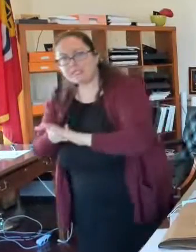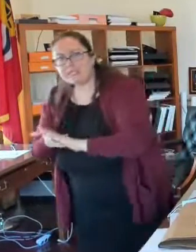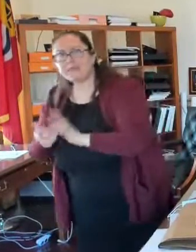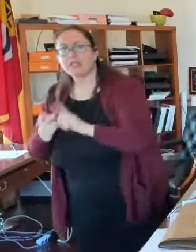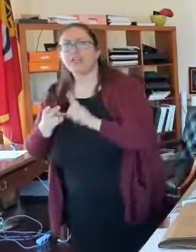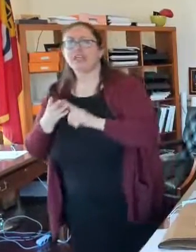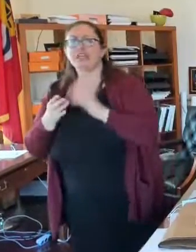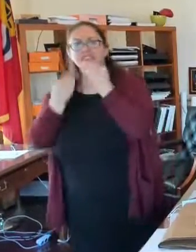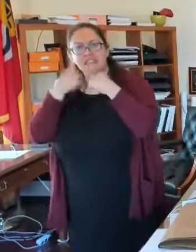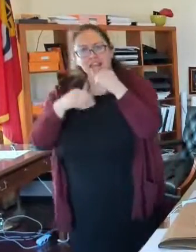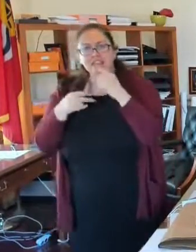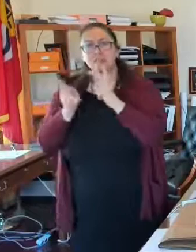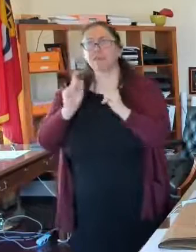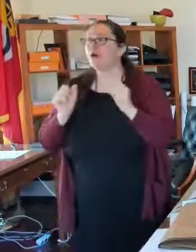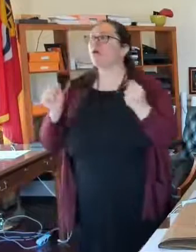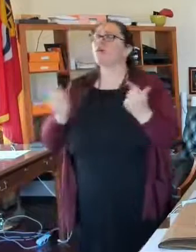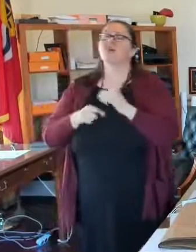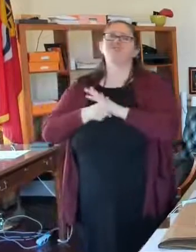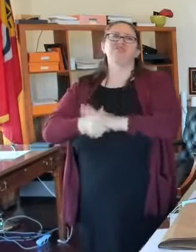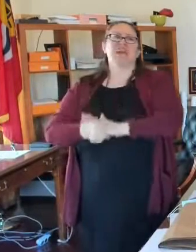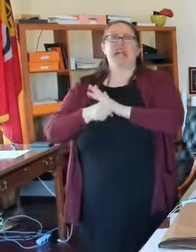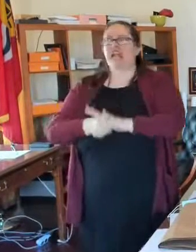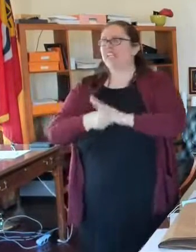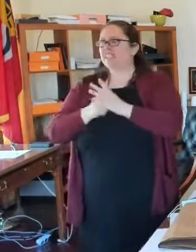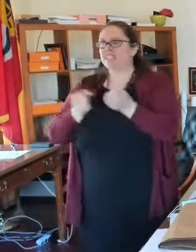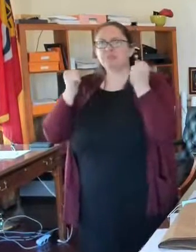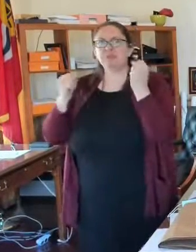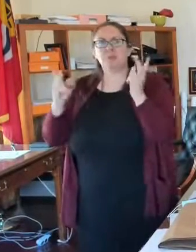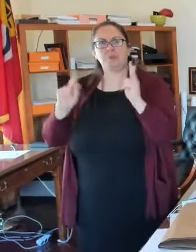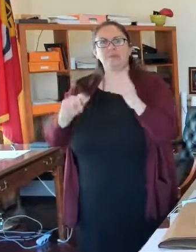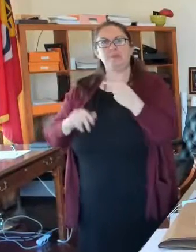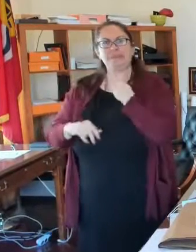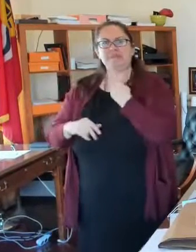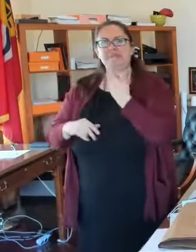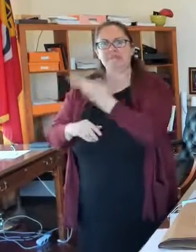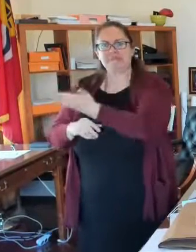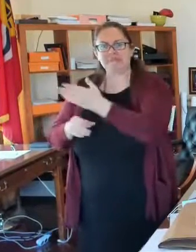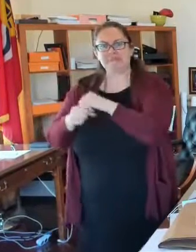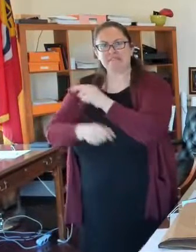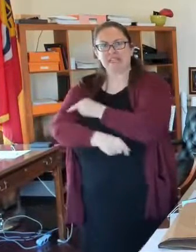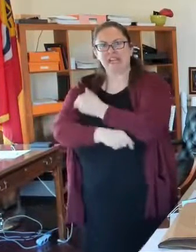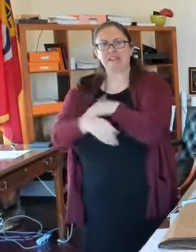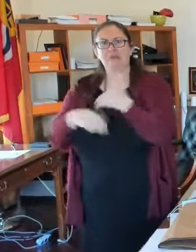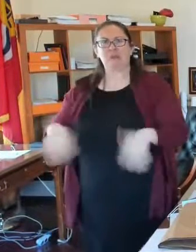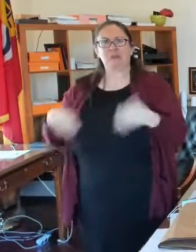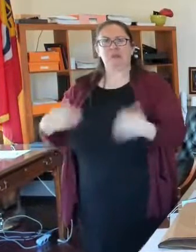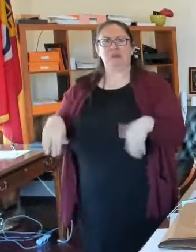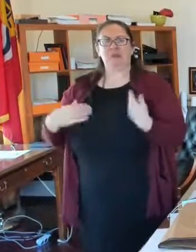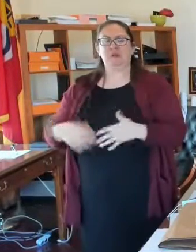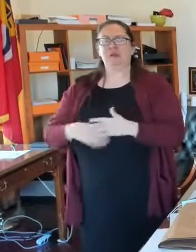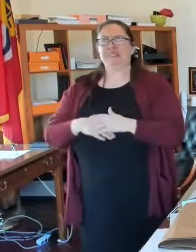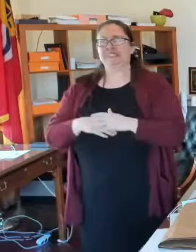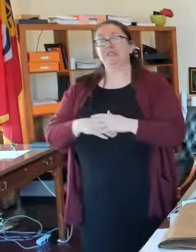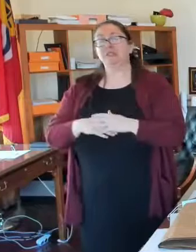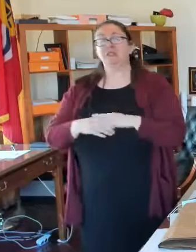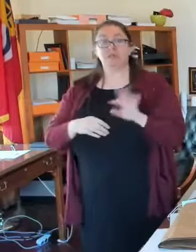folks being very stressed by this heavy load of patients. So of